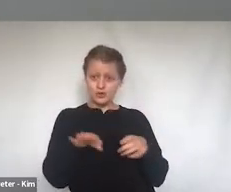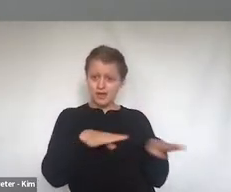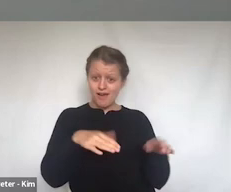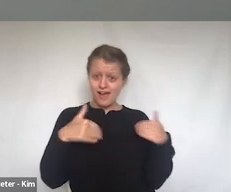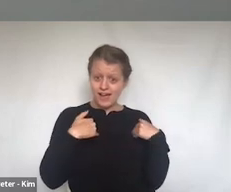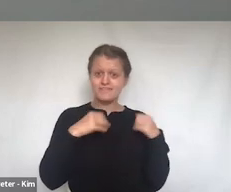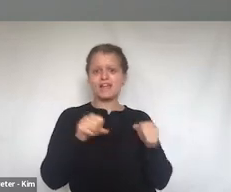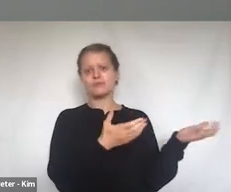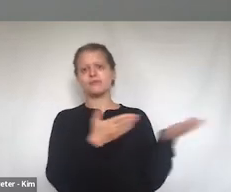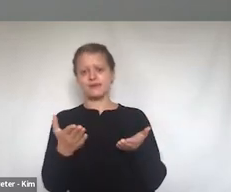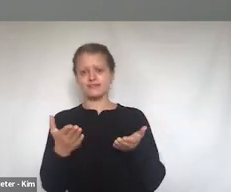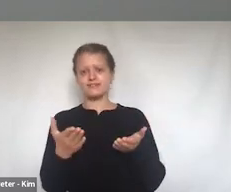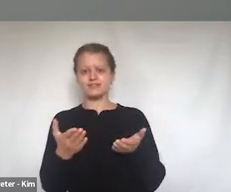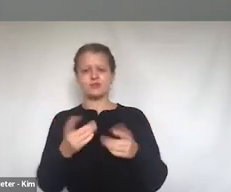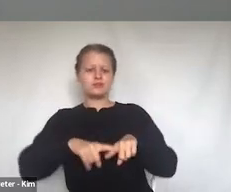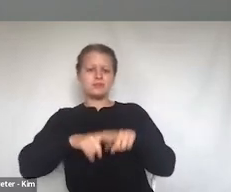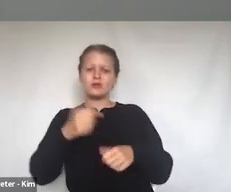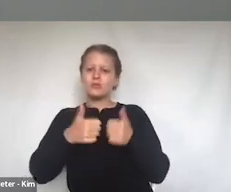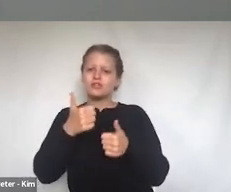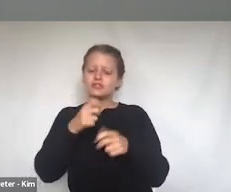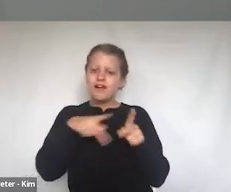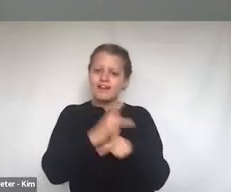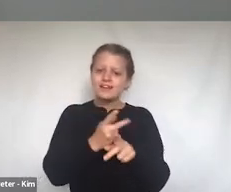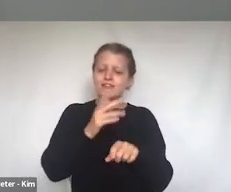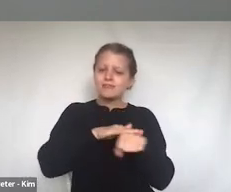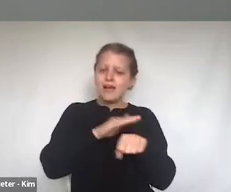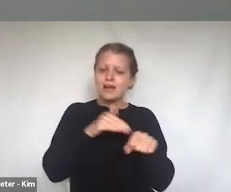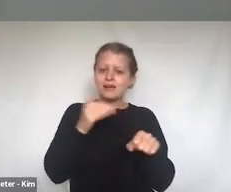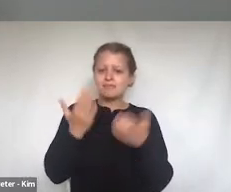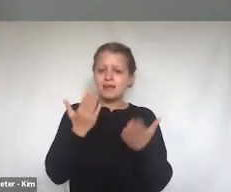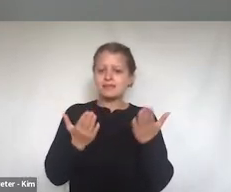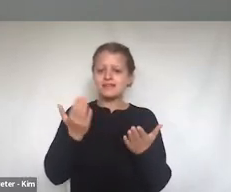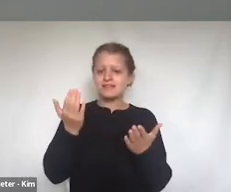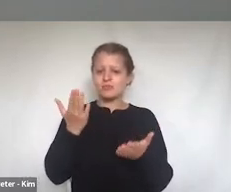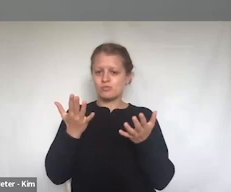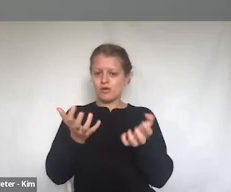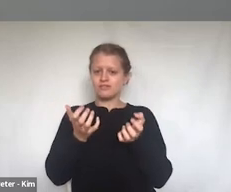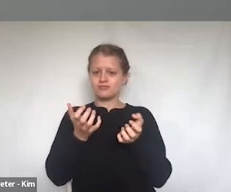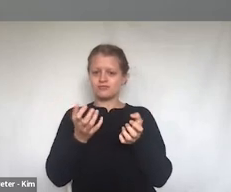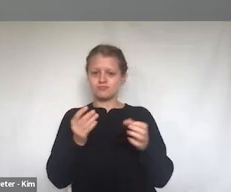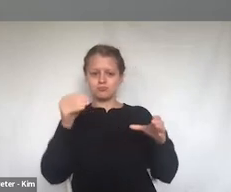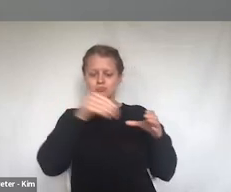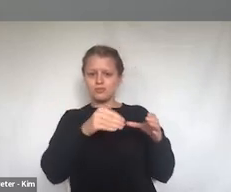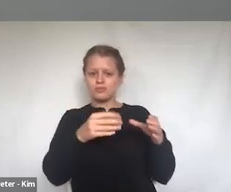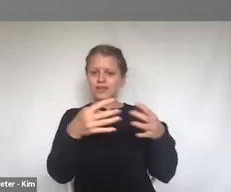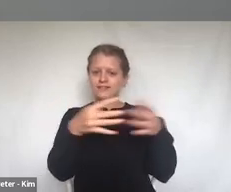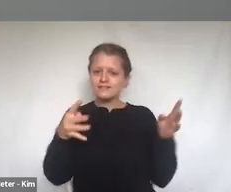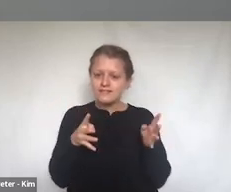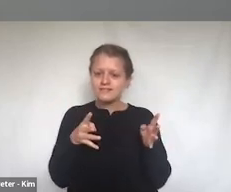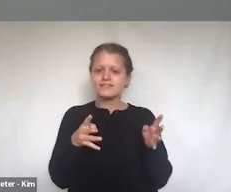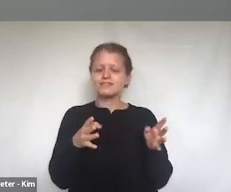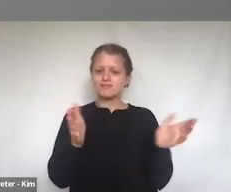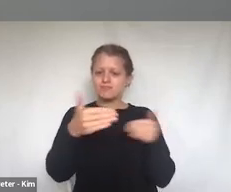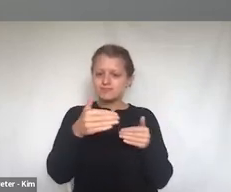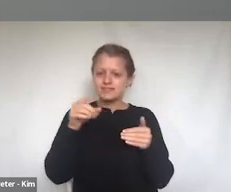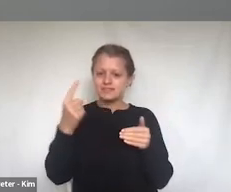of pet that you have, you might want to make sure that you have a carrier or something to put it in, to keep it in while you go to the space. And